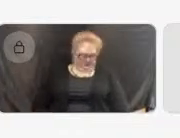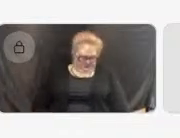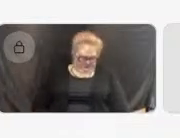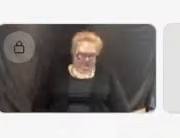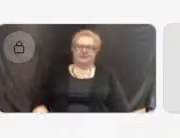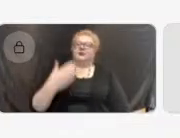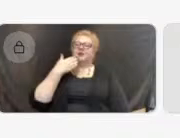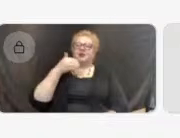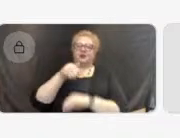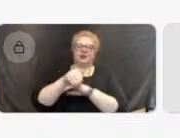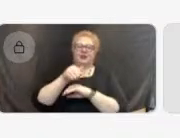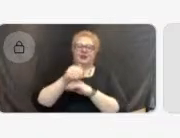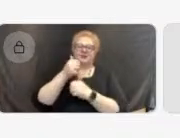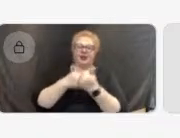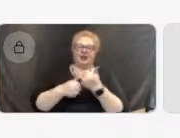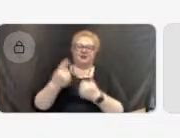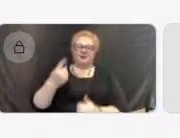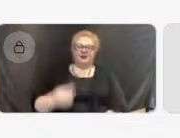Good evening, everyone.